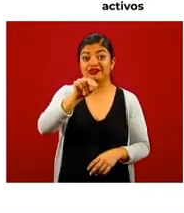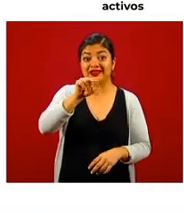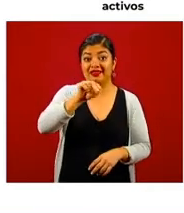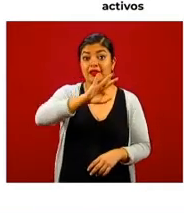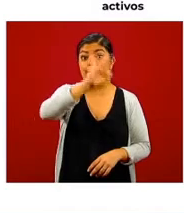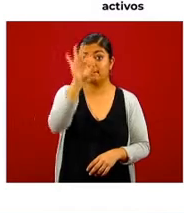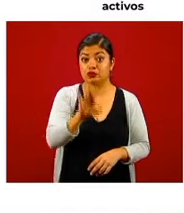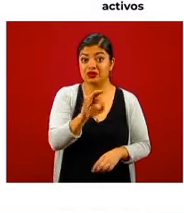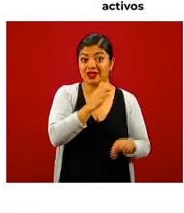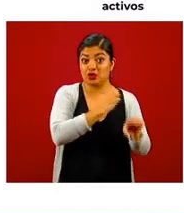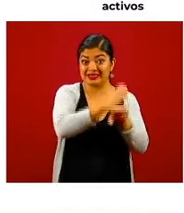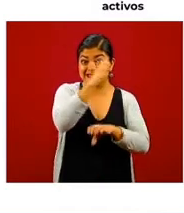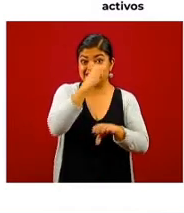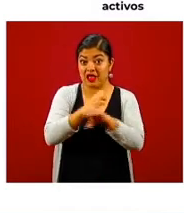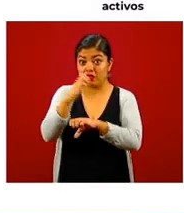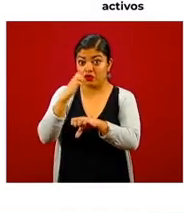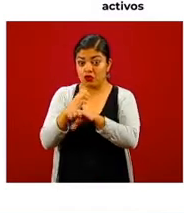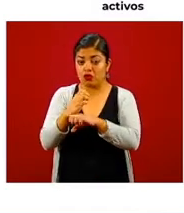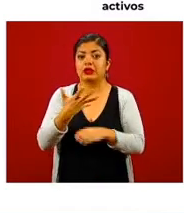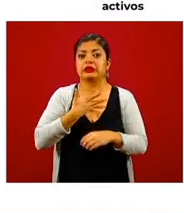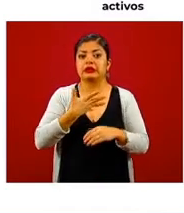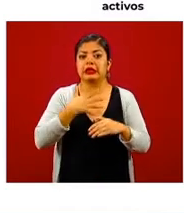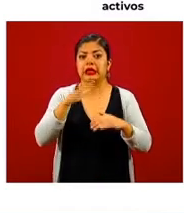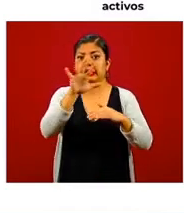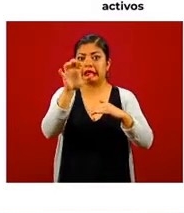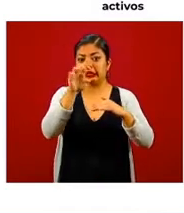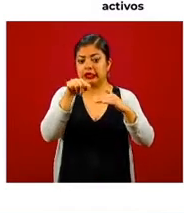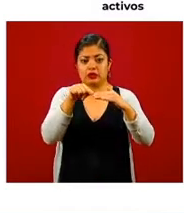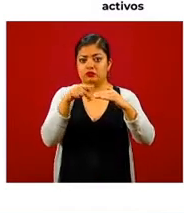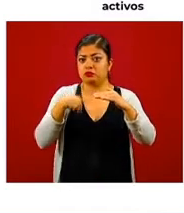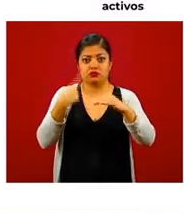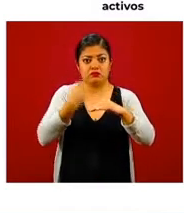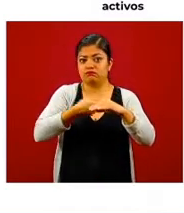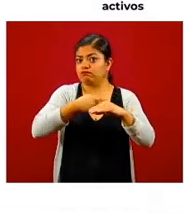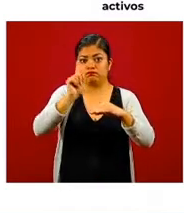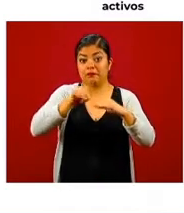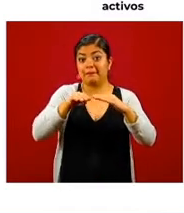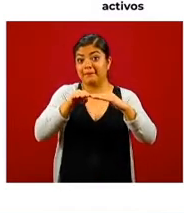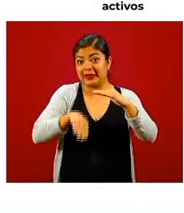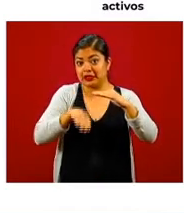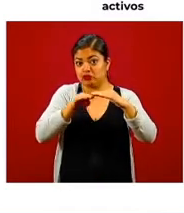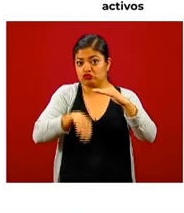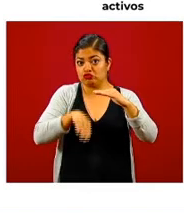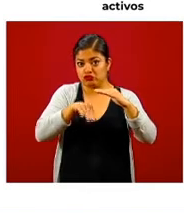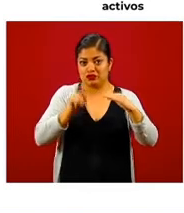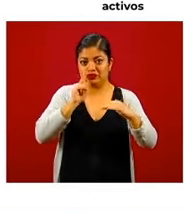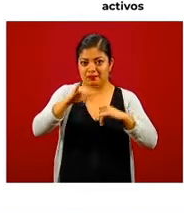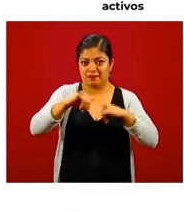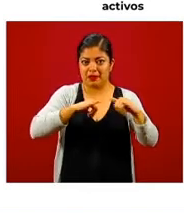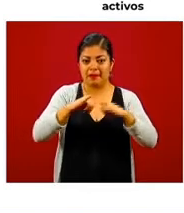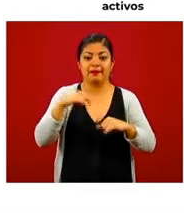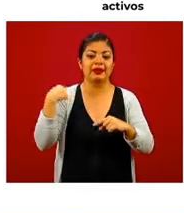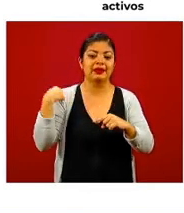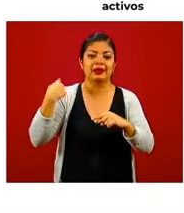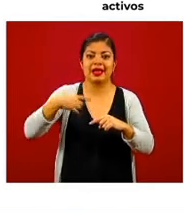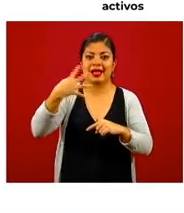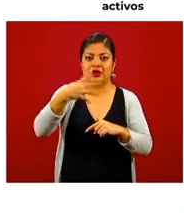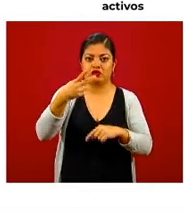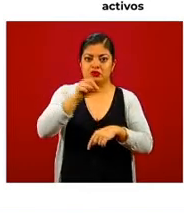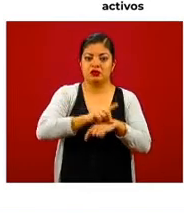confirmed. Here, 80% of states have fewer than 500 cases on this